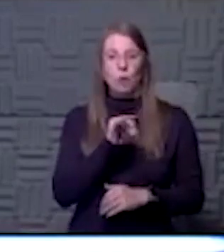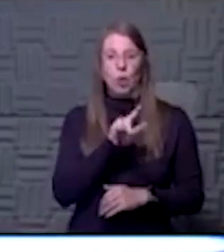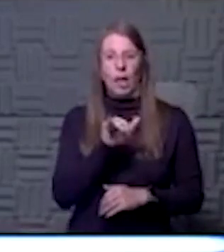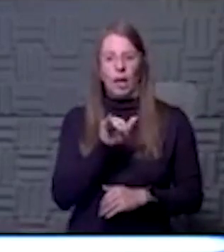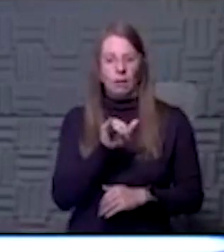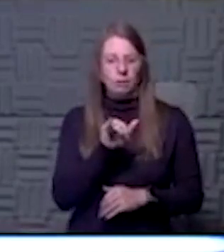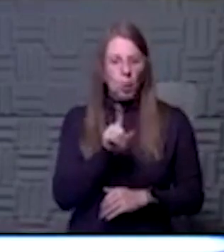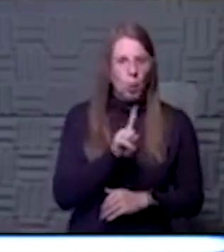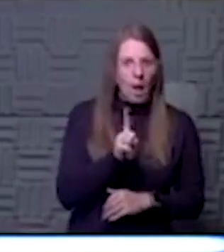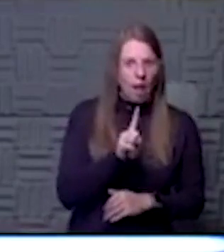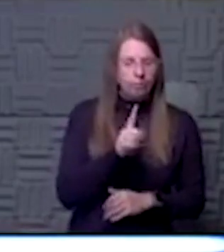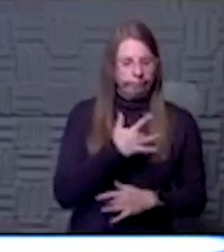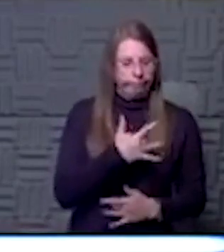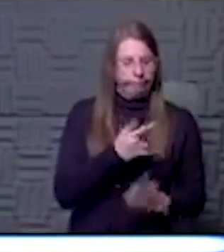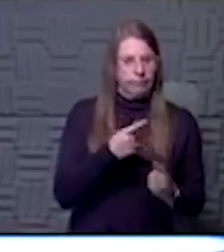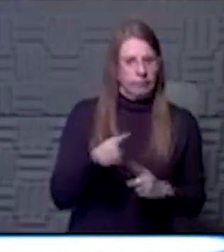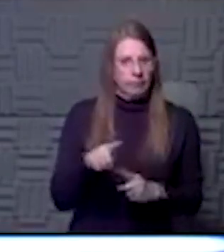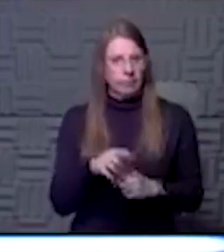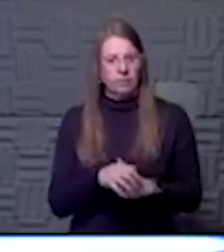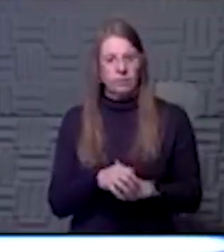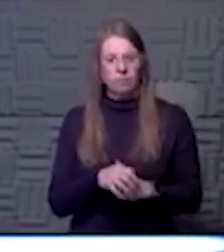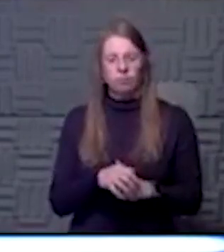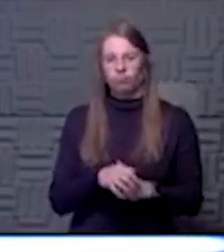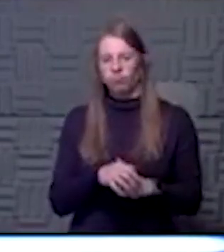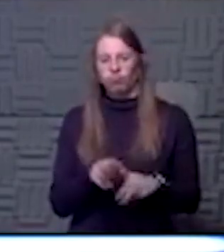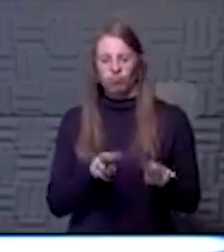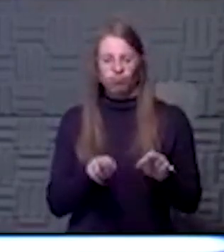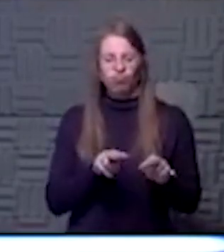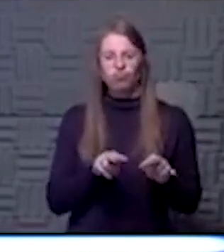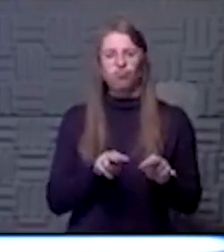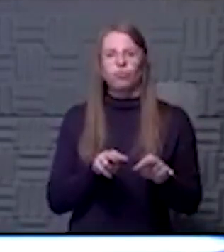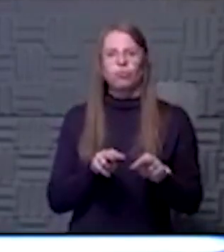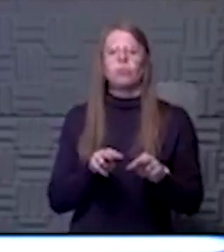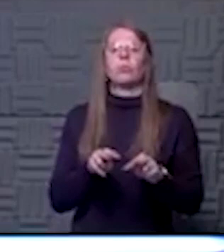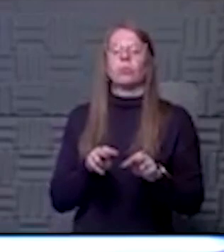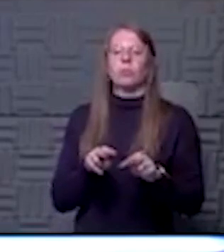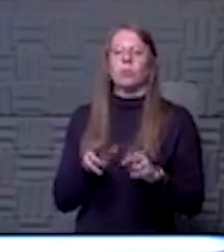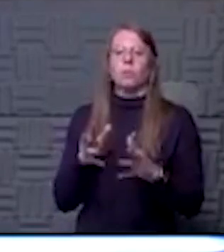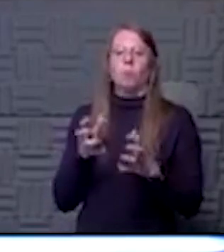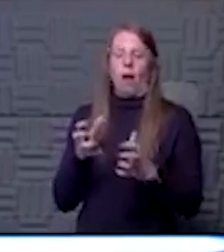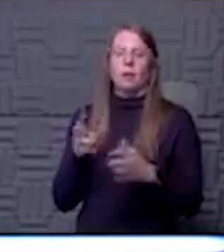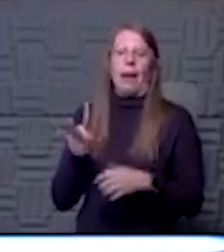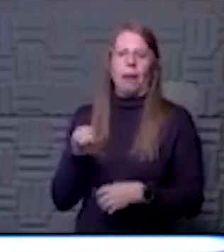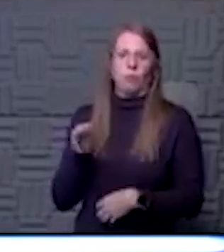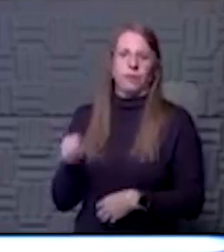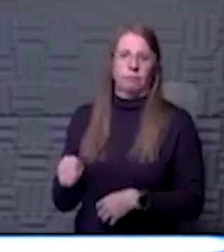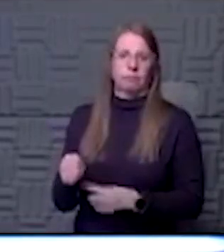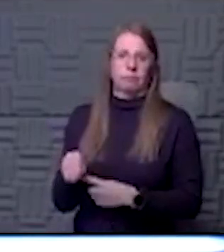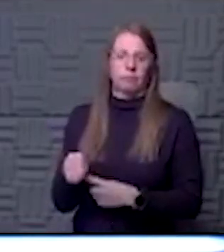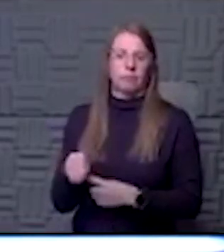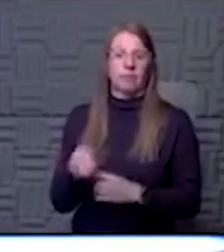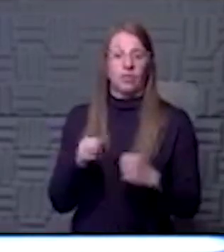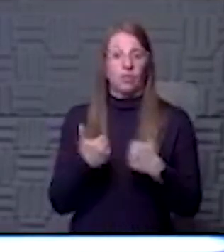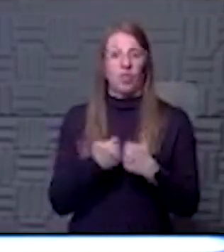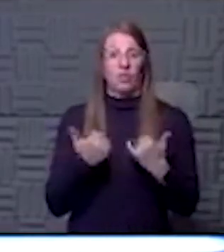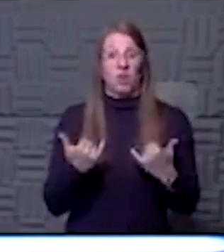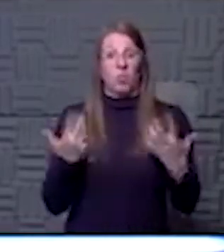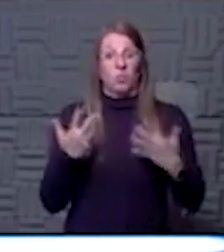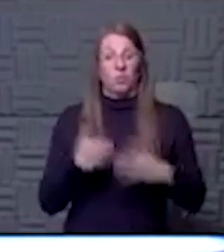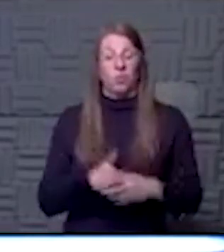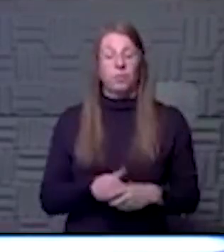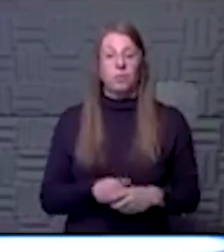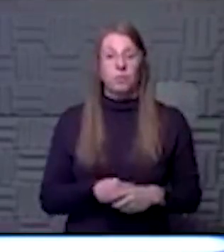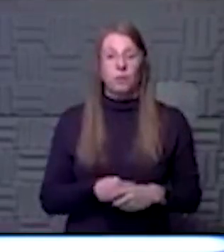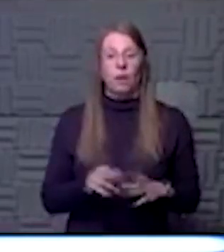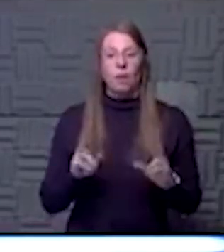be, putting a little fudge factor in there. And, but, the challenge right now is people are